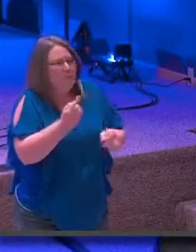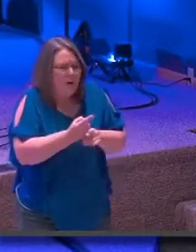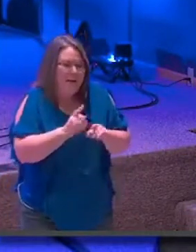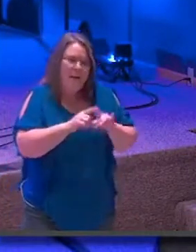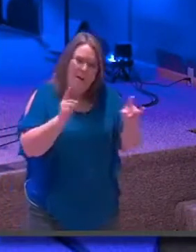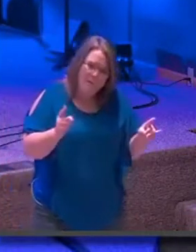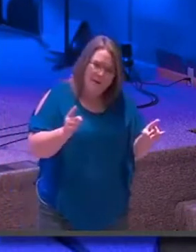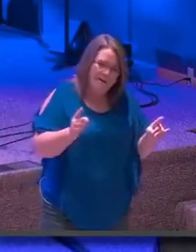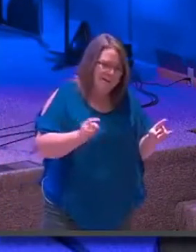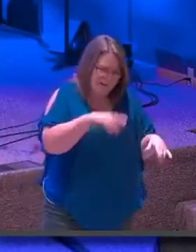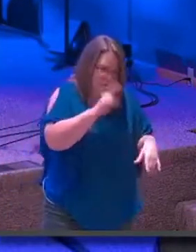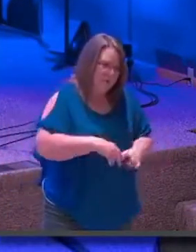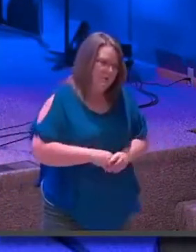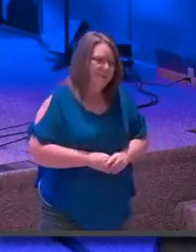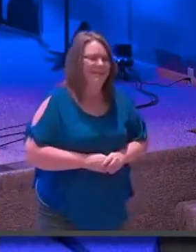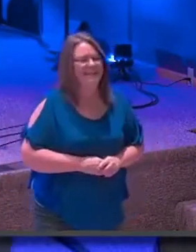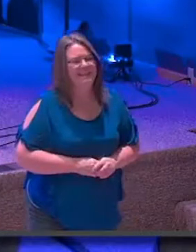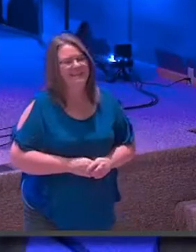stupid.